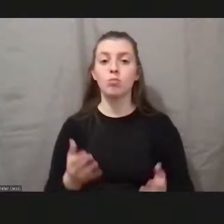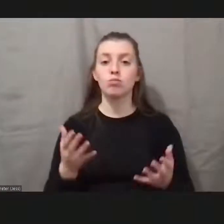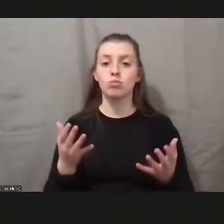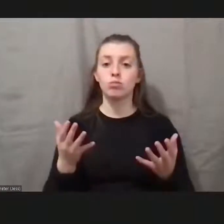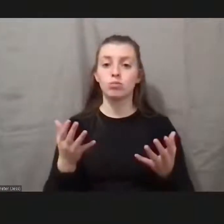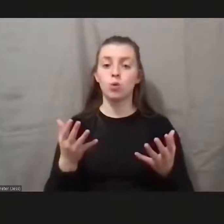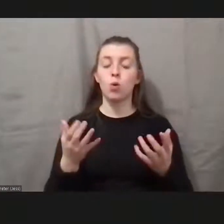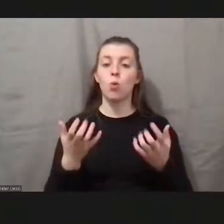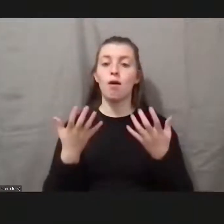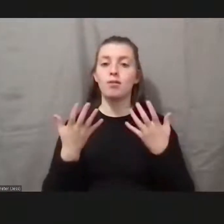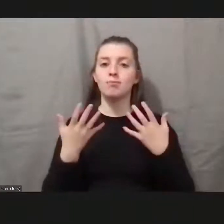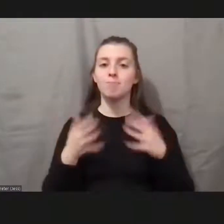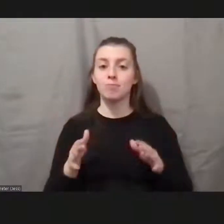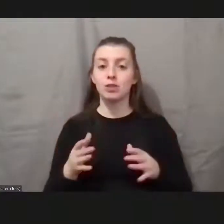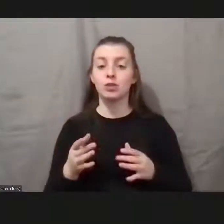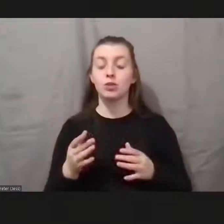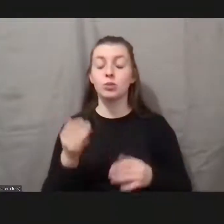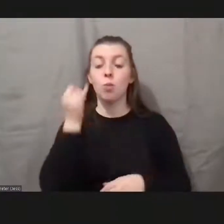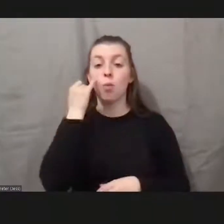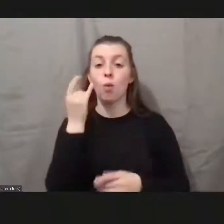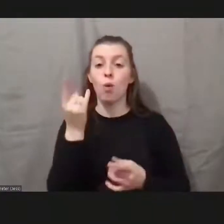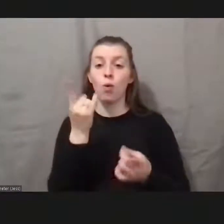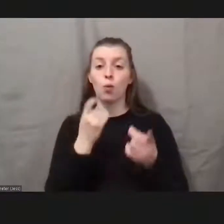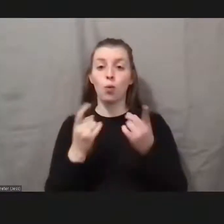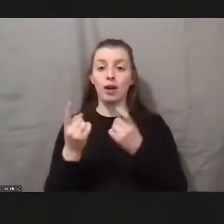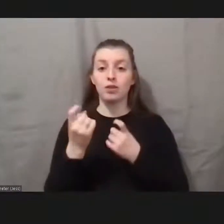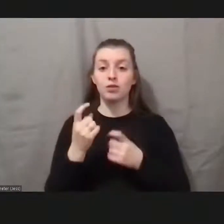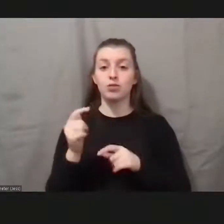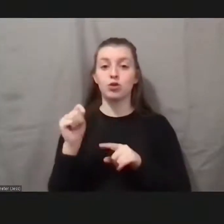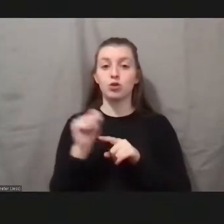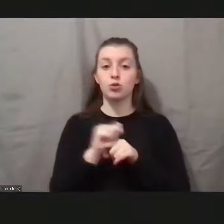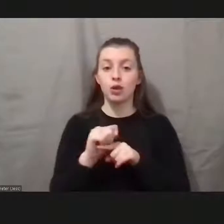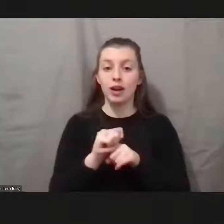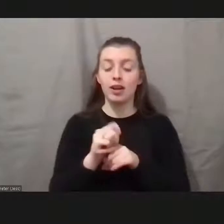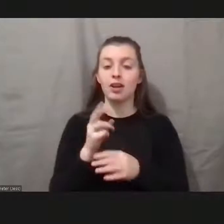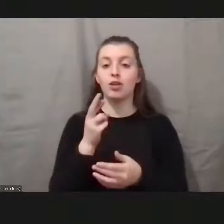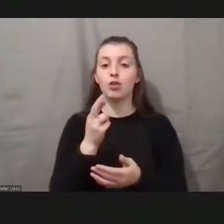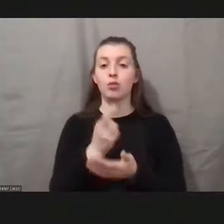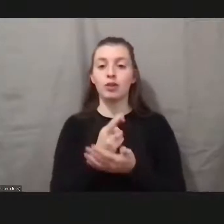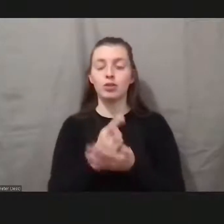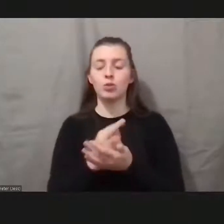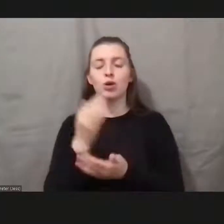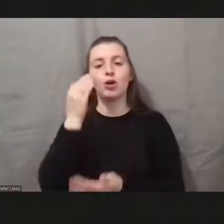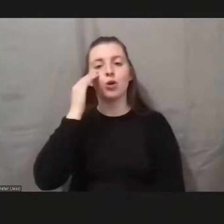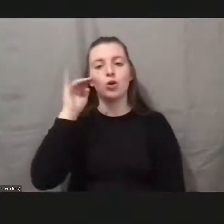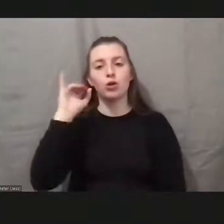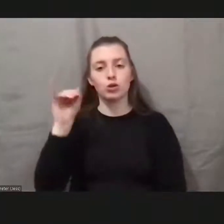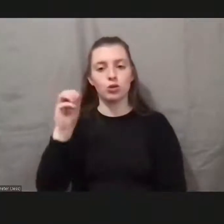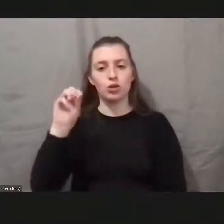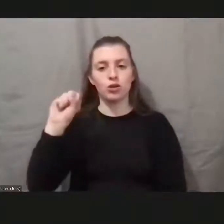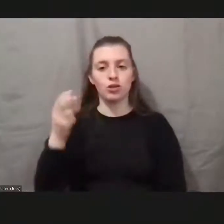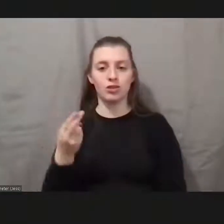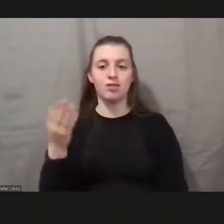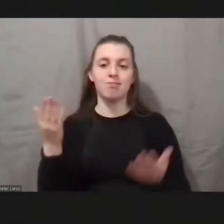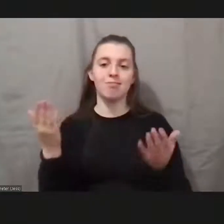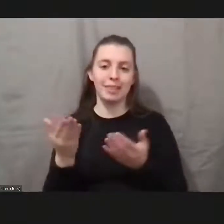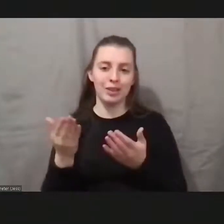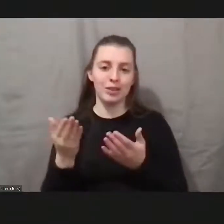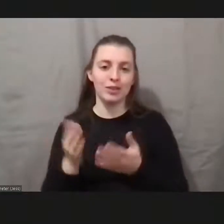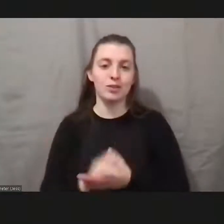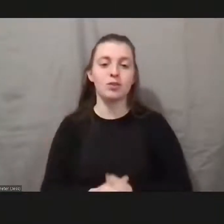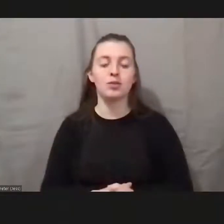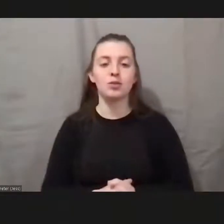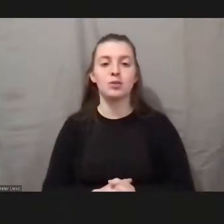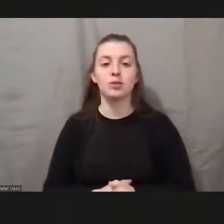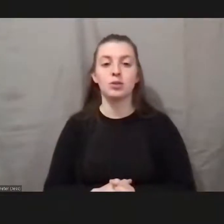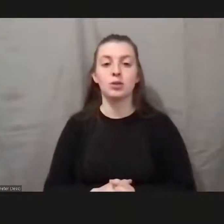about training or any of the resource options, I know that Josh is here behind the scenes, so I'll defer